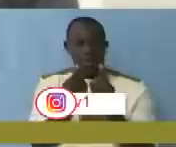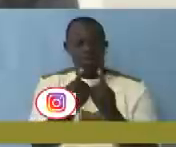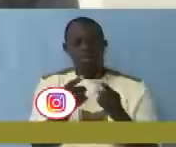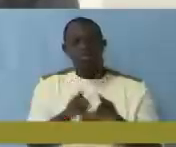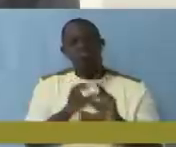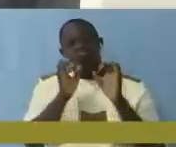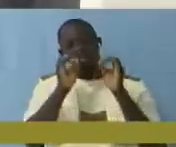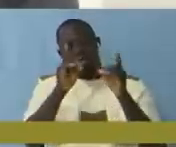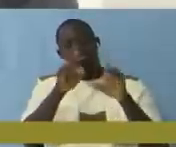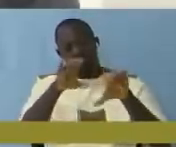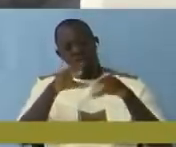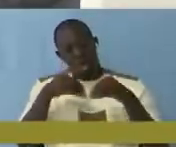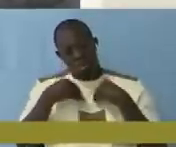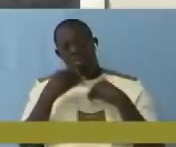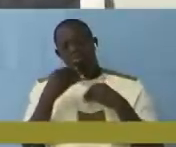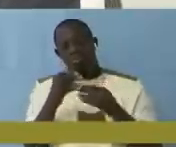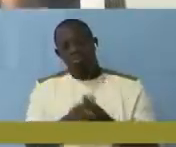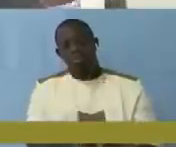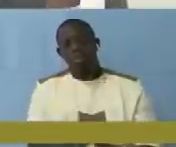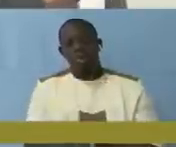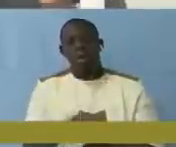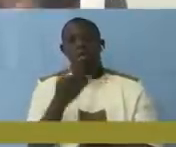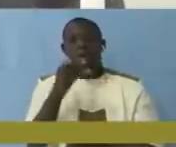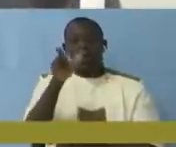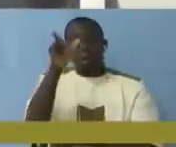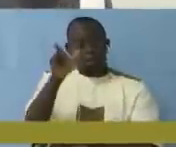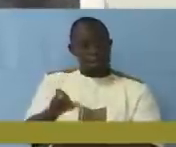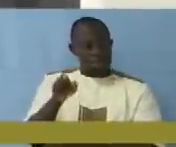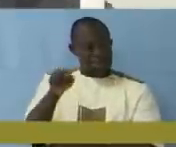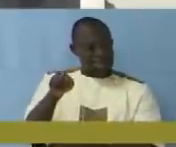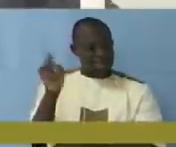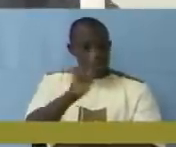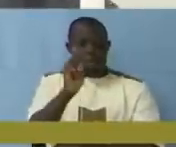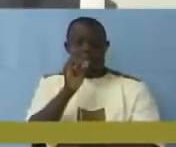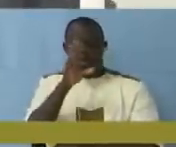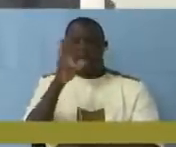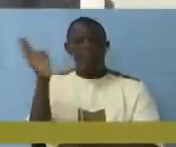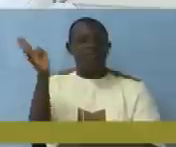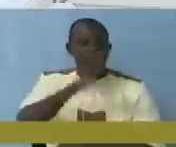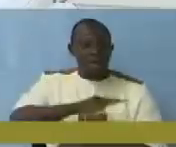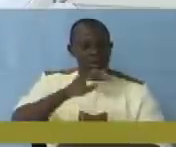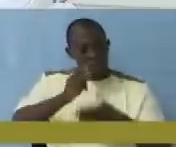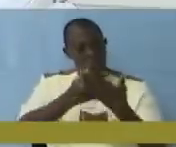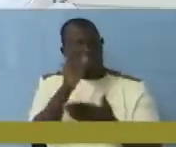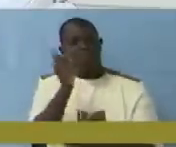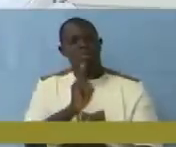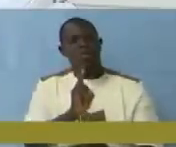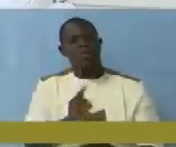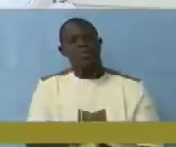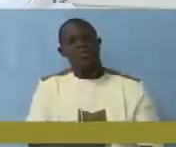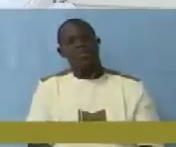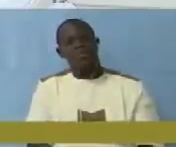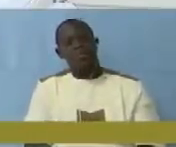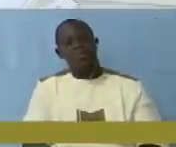accept that. Is that person's version a lie? I